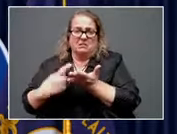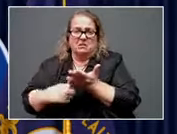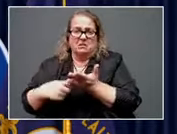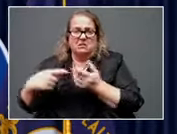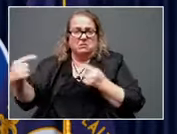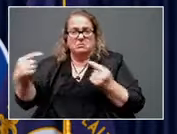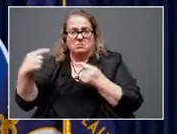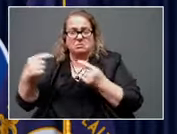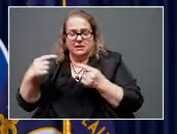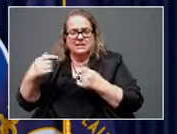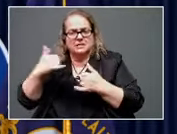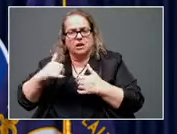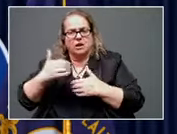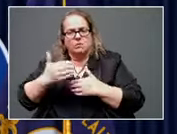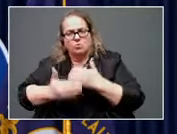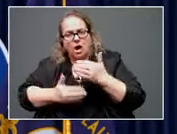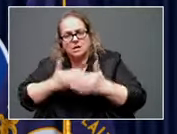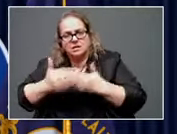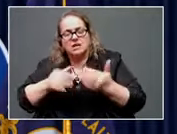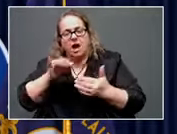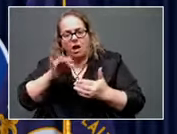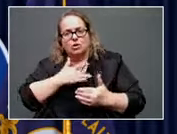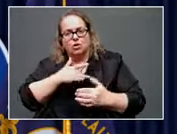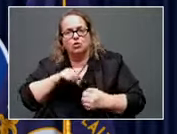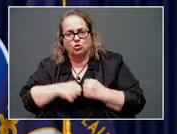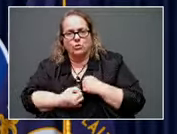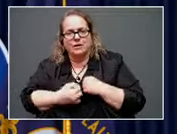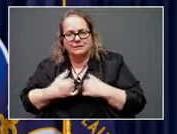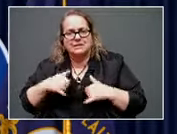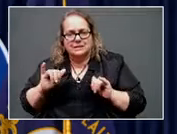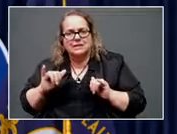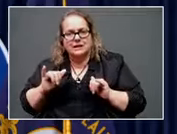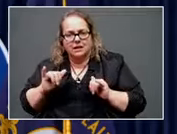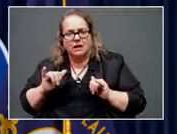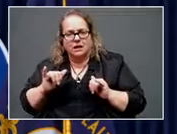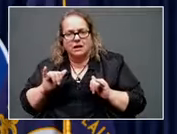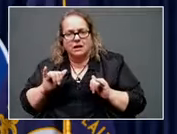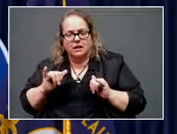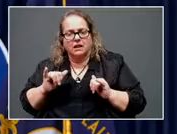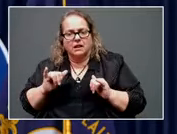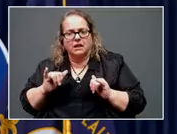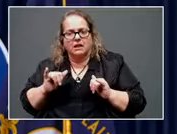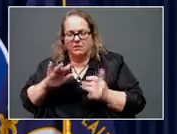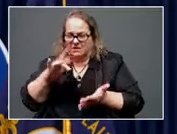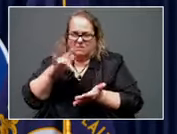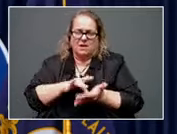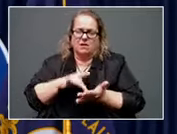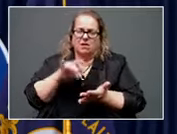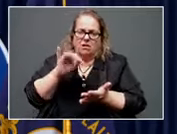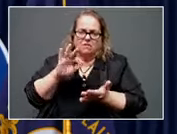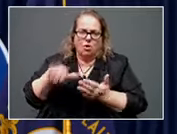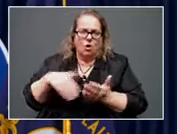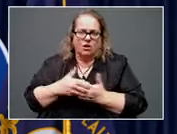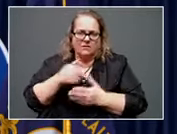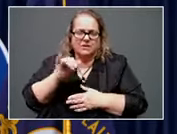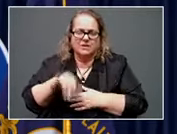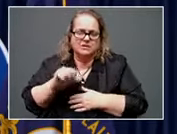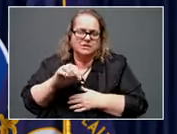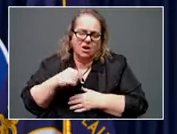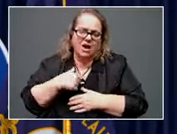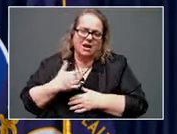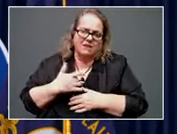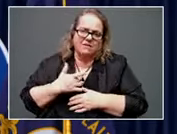grief, of anger and denial, and that's exactly what you see in the midst of all this. So I believe, first